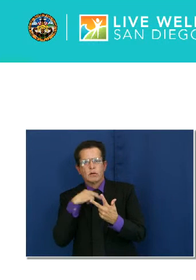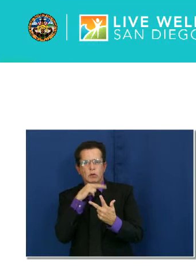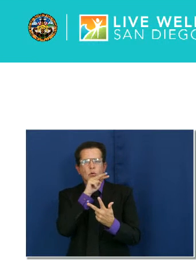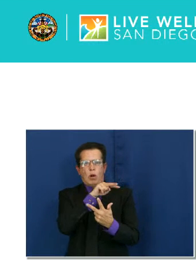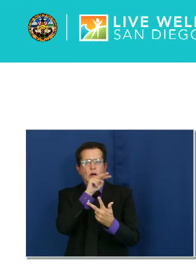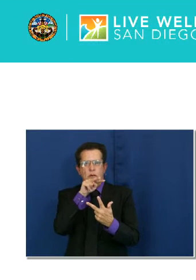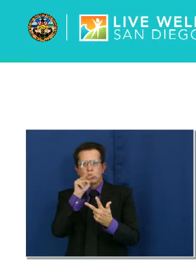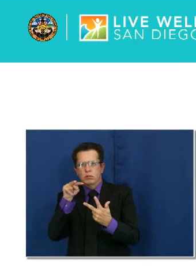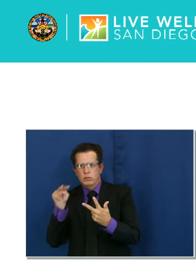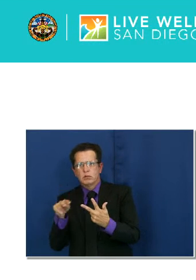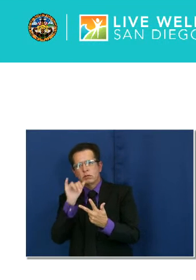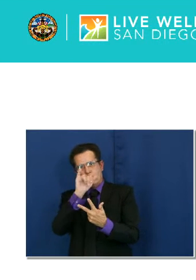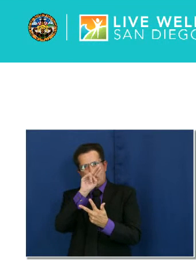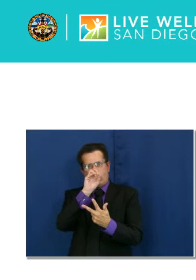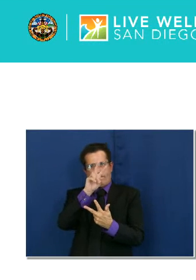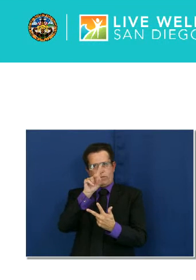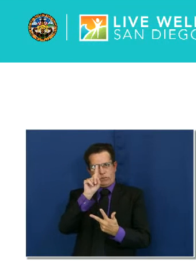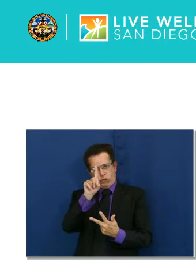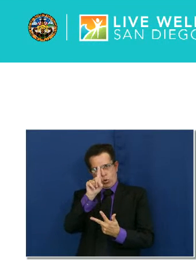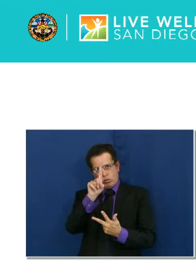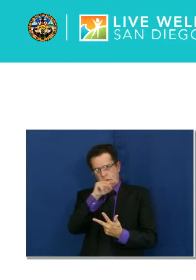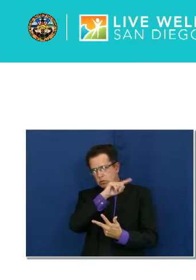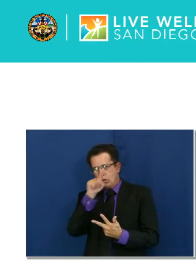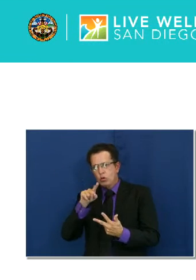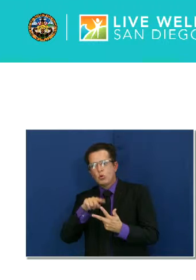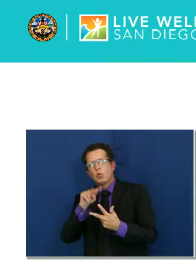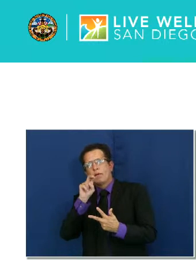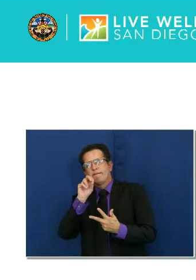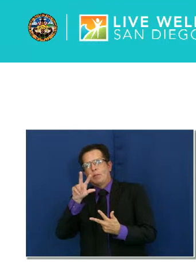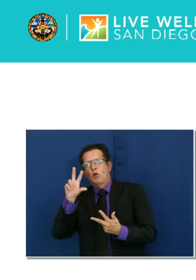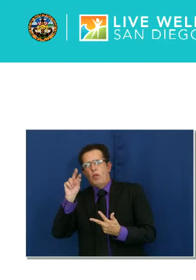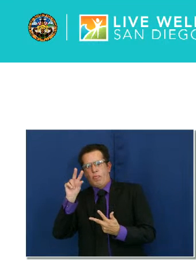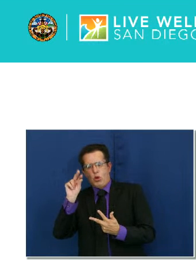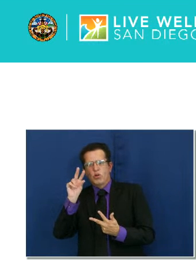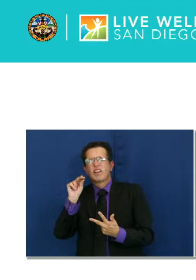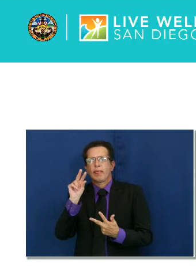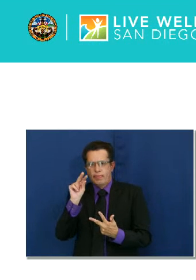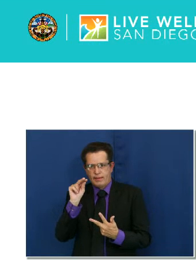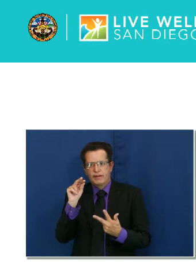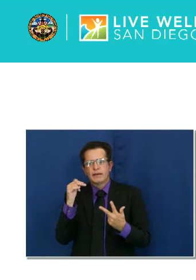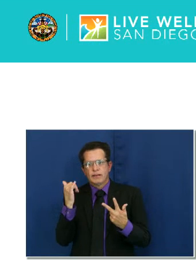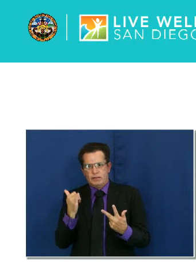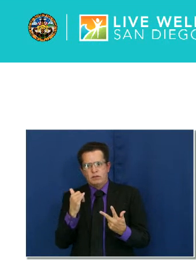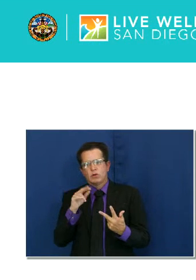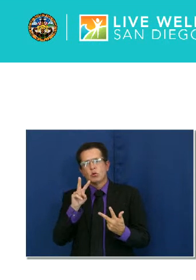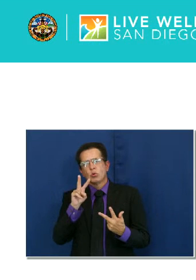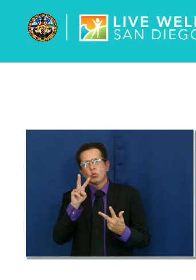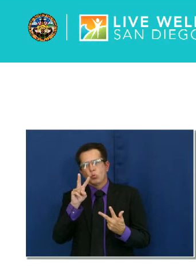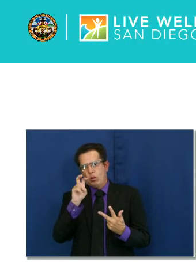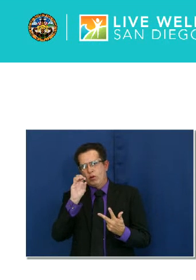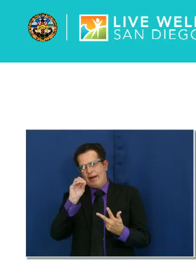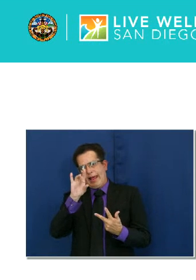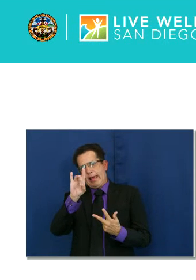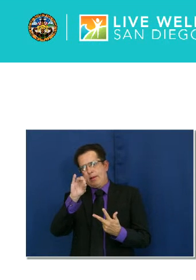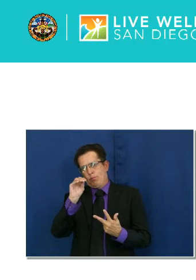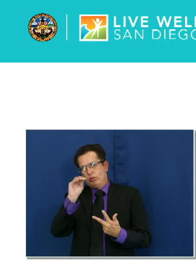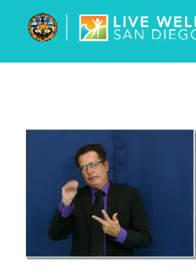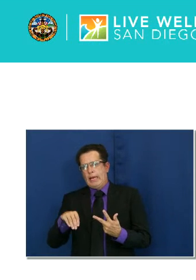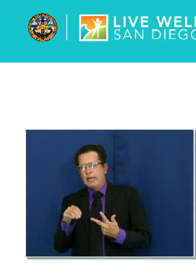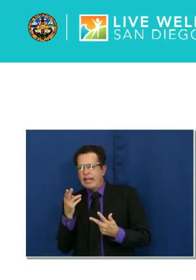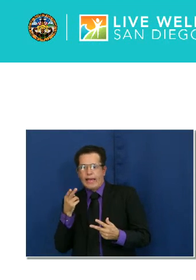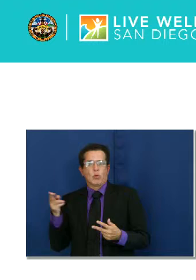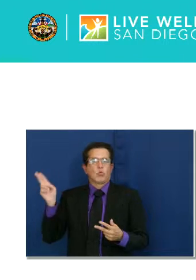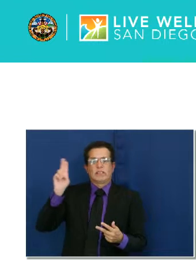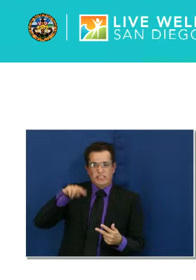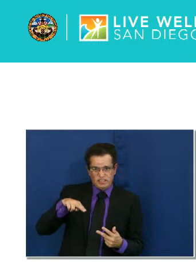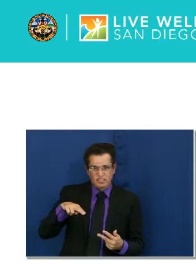from November 1st to November 30th, there was a 208% increase